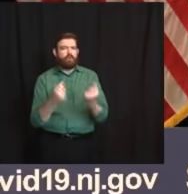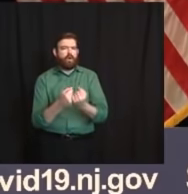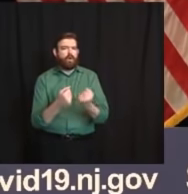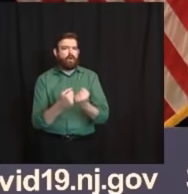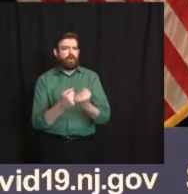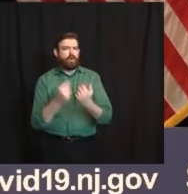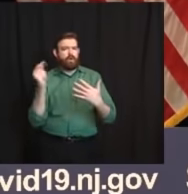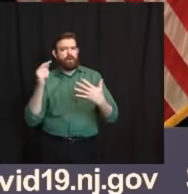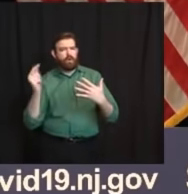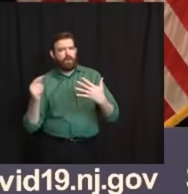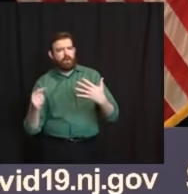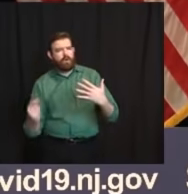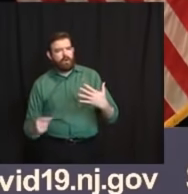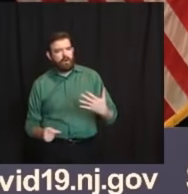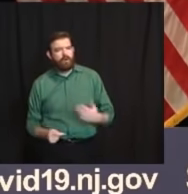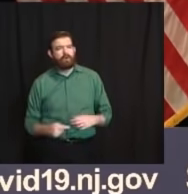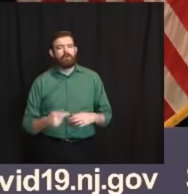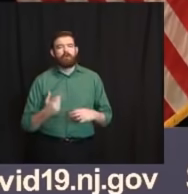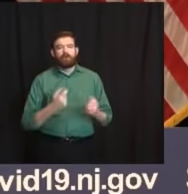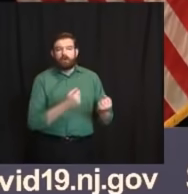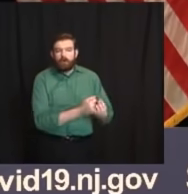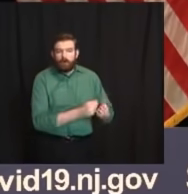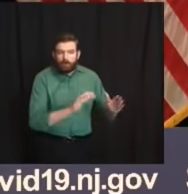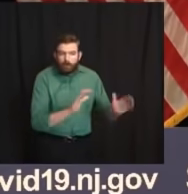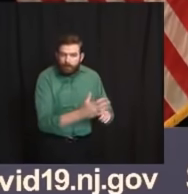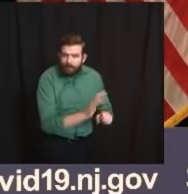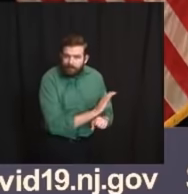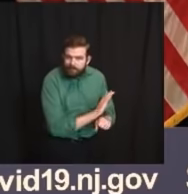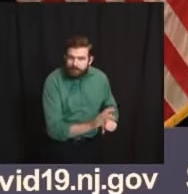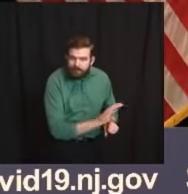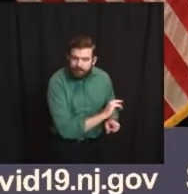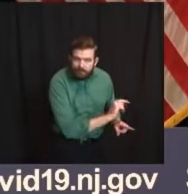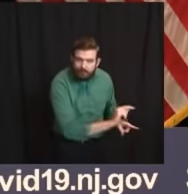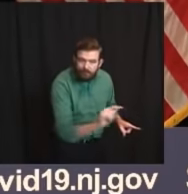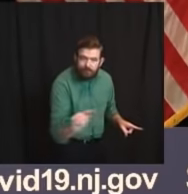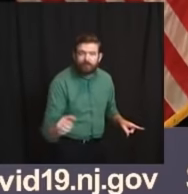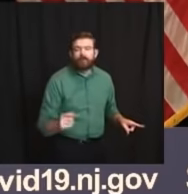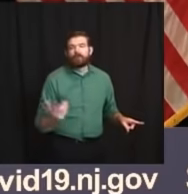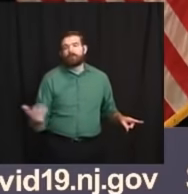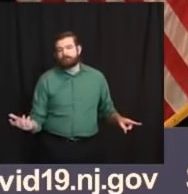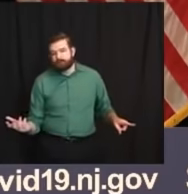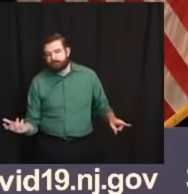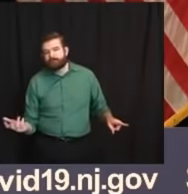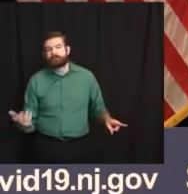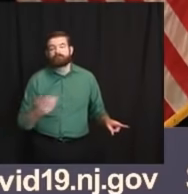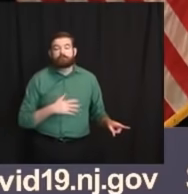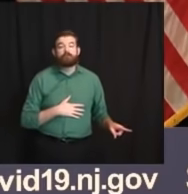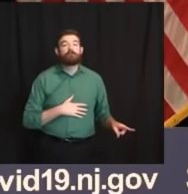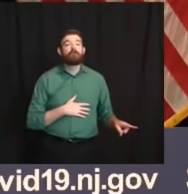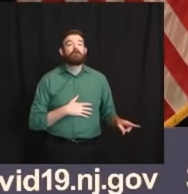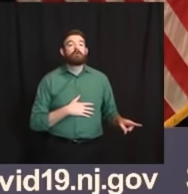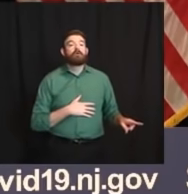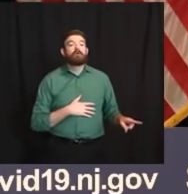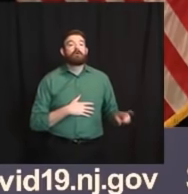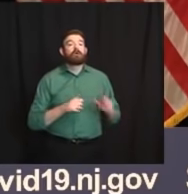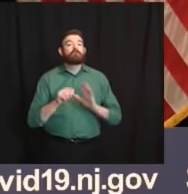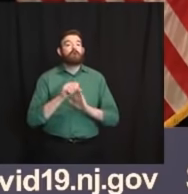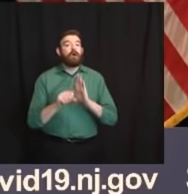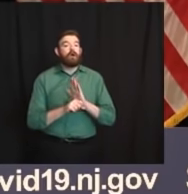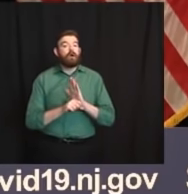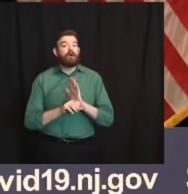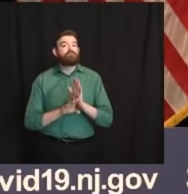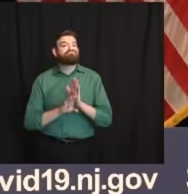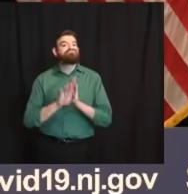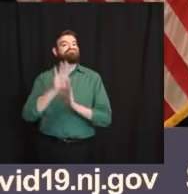business support from the feds. By the way, the extent to which states can get back on their feet also increases